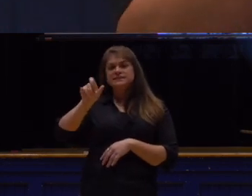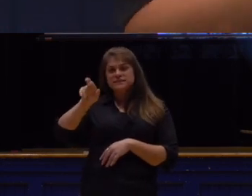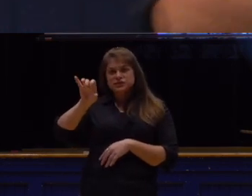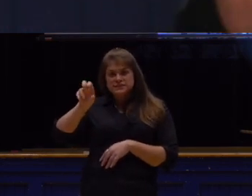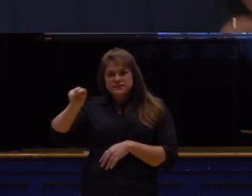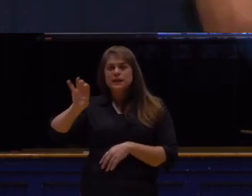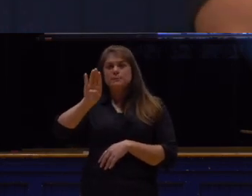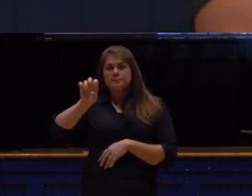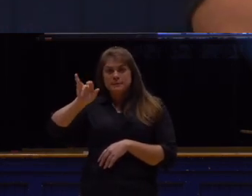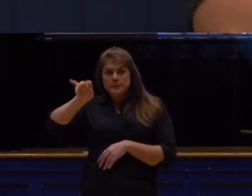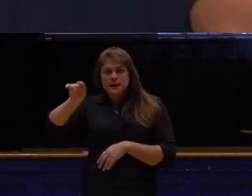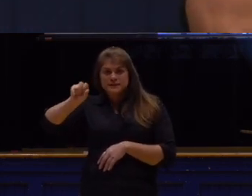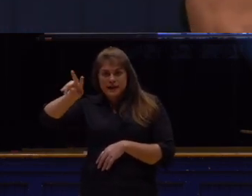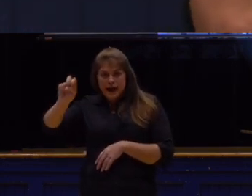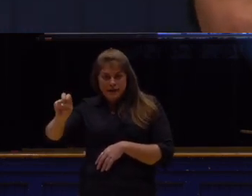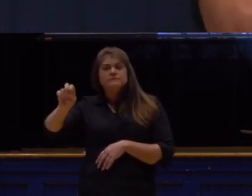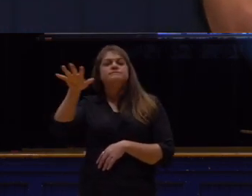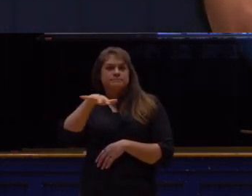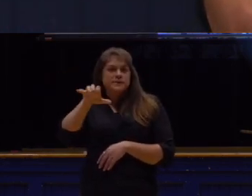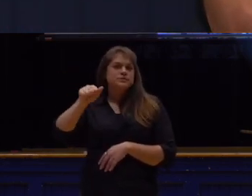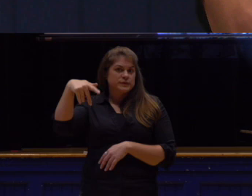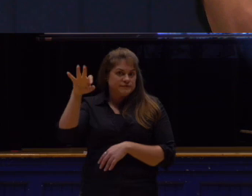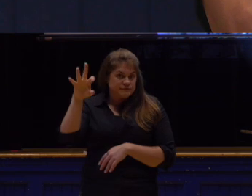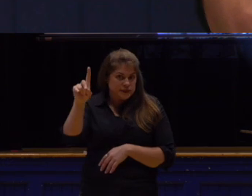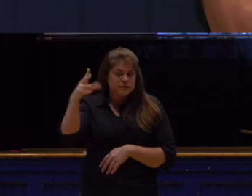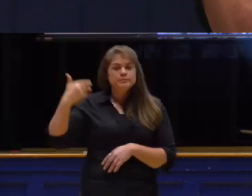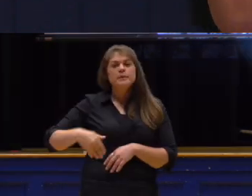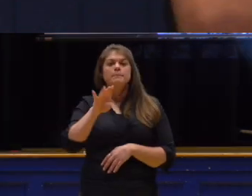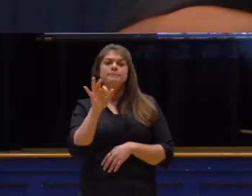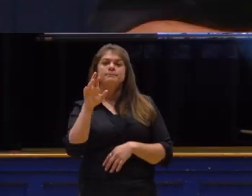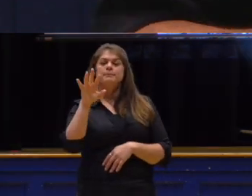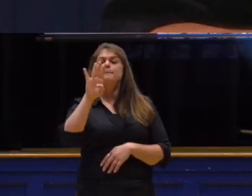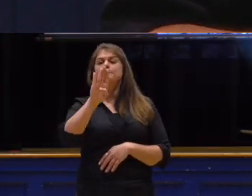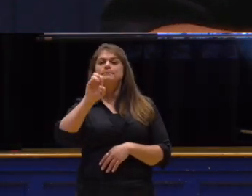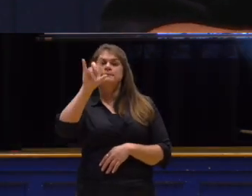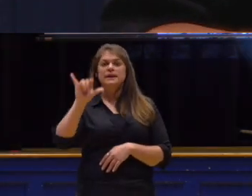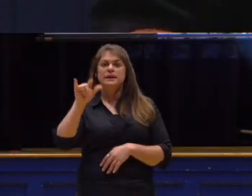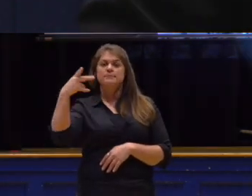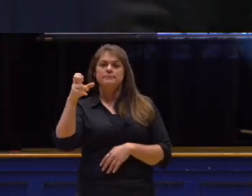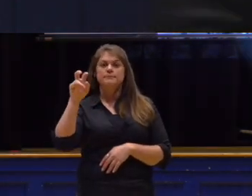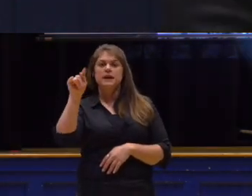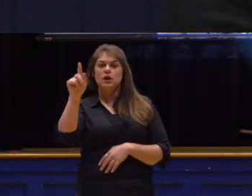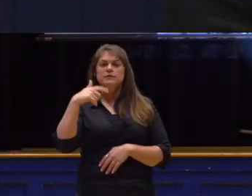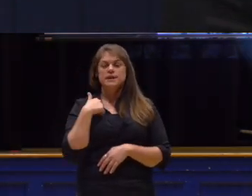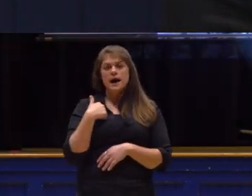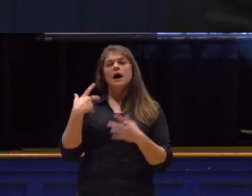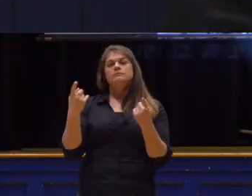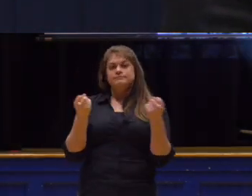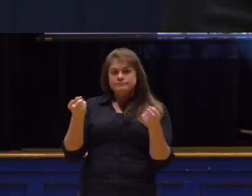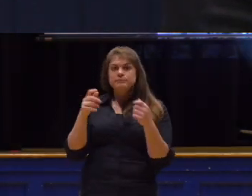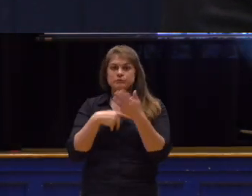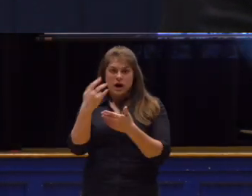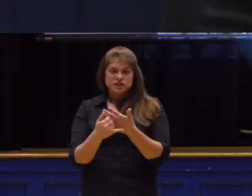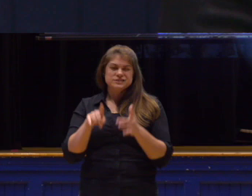Belmont Avenue in the Forest Park neighborhood of Springfield. My name is Billy Parent. I'm the Public Involvement Manager for the project as it enters